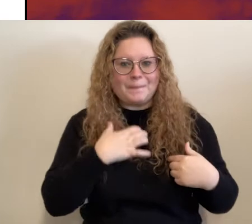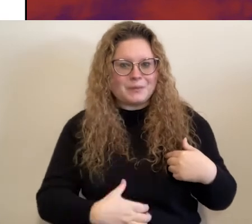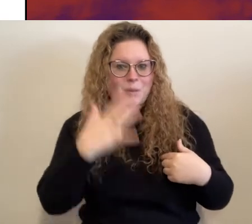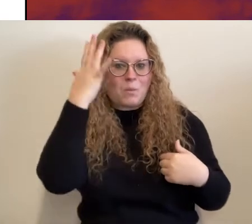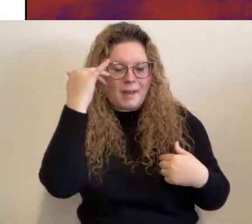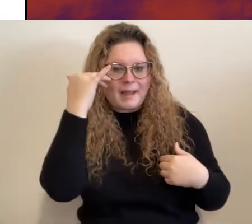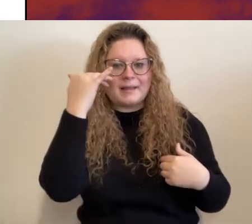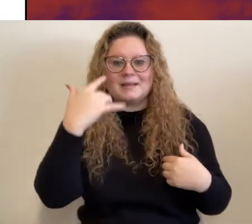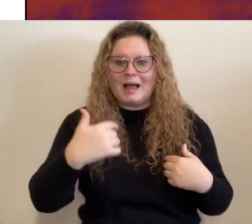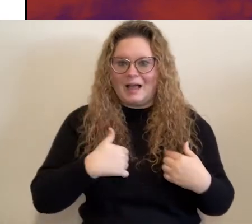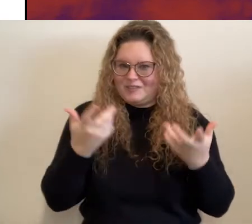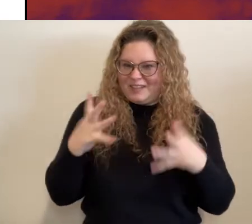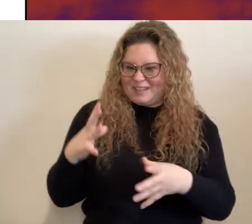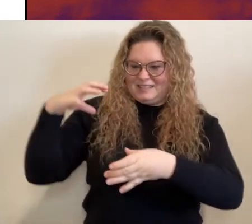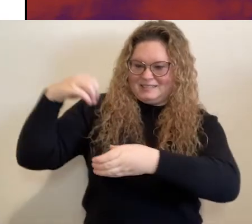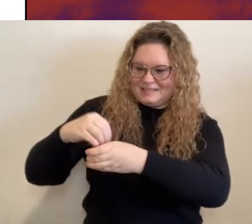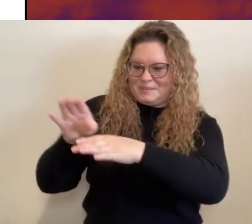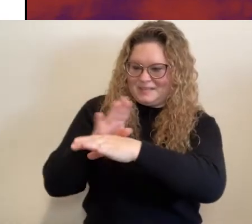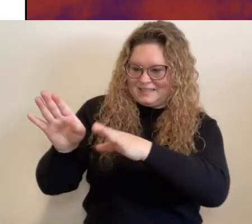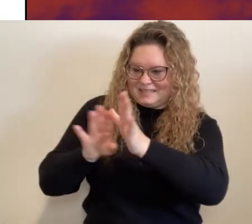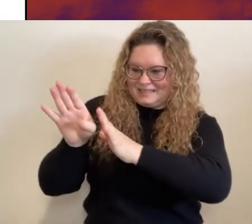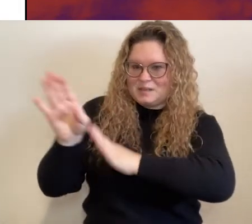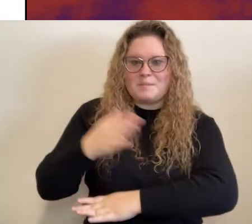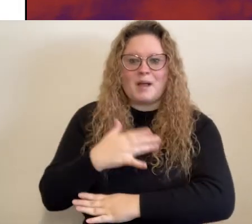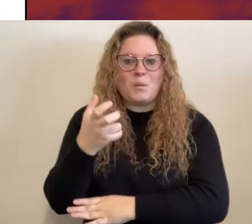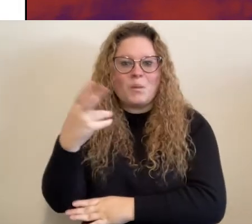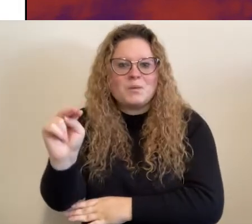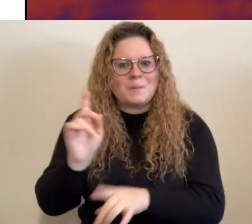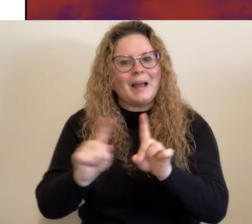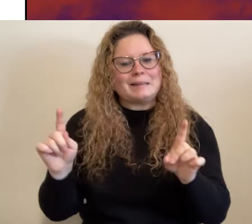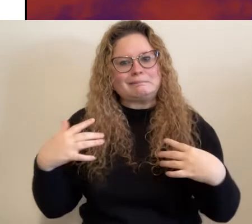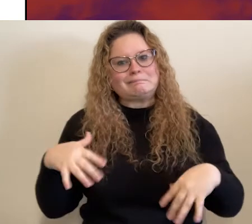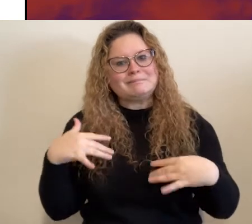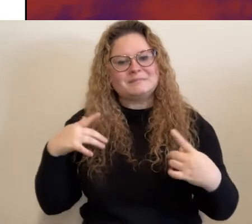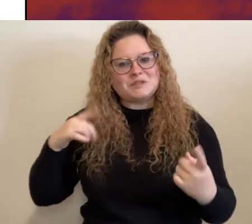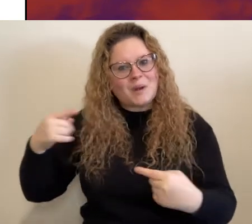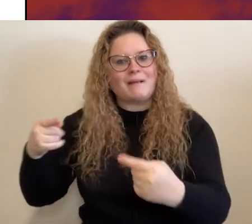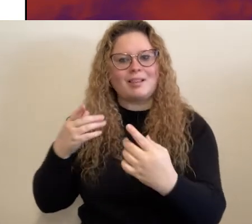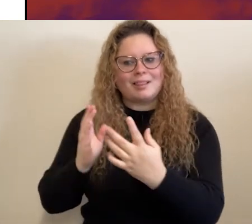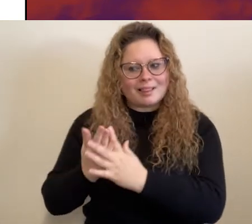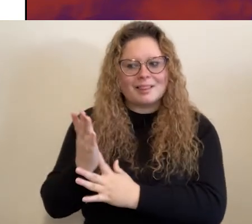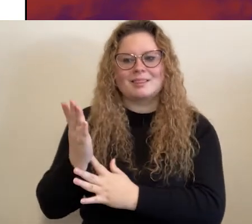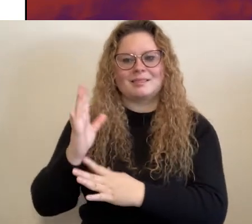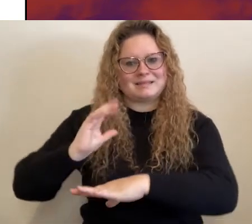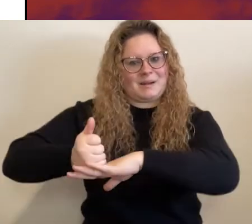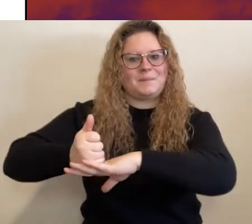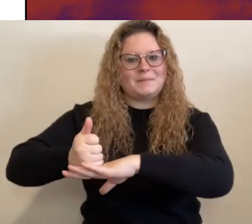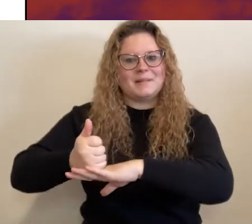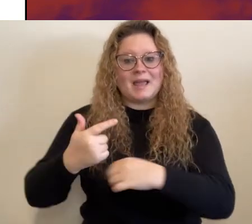I'm in the journey, but it's been a journey to get into the space where the words that I speak, I can feel them as they move through